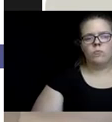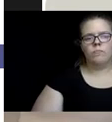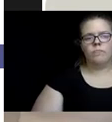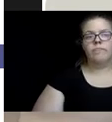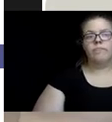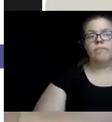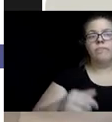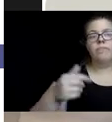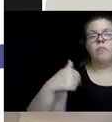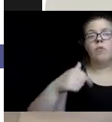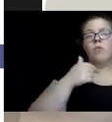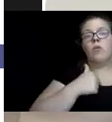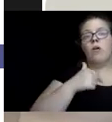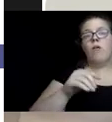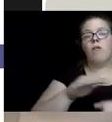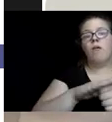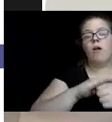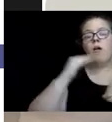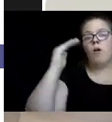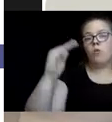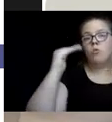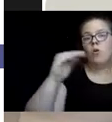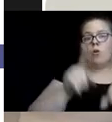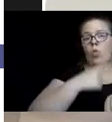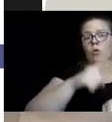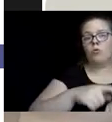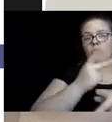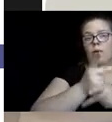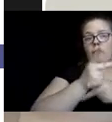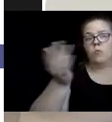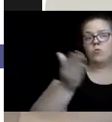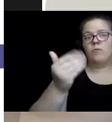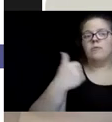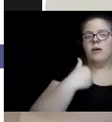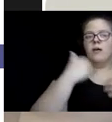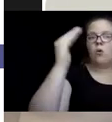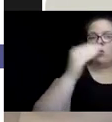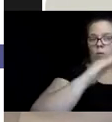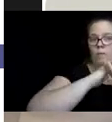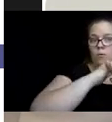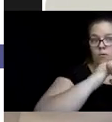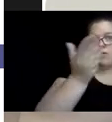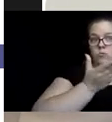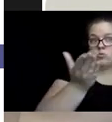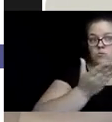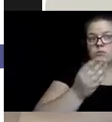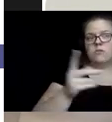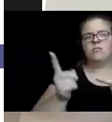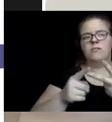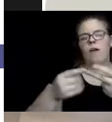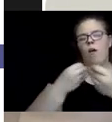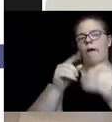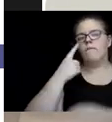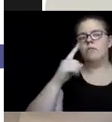Onondaga County Adult and Long-Term Care Services houses both adult protective services and the Office for